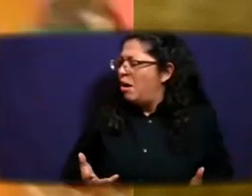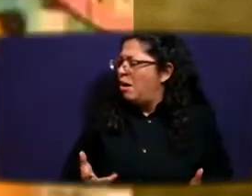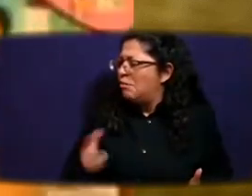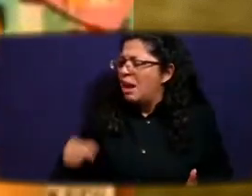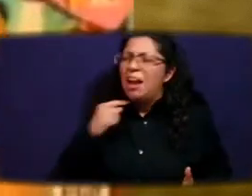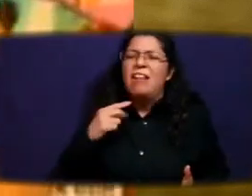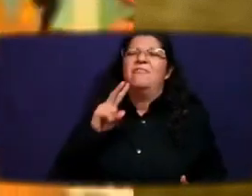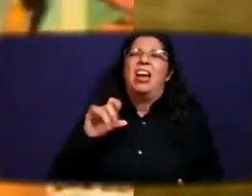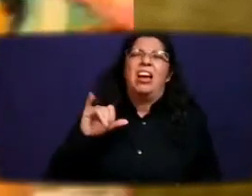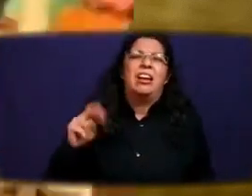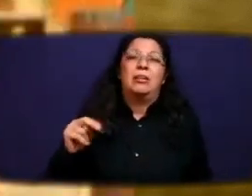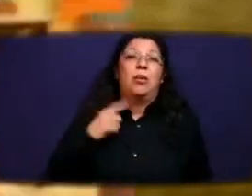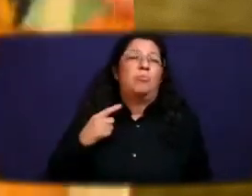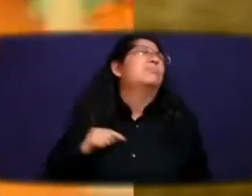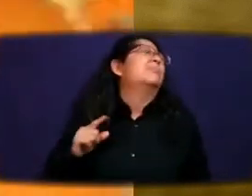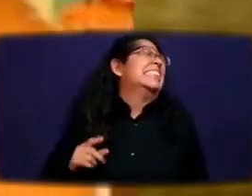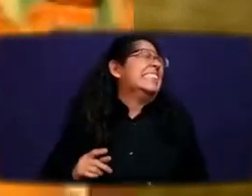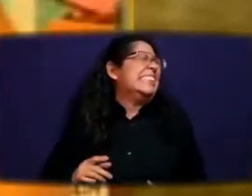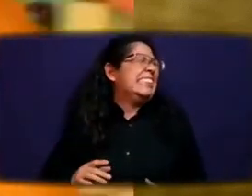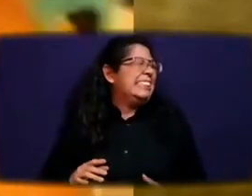hit a vein and..."